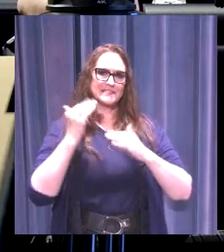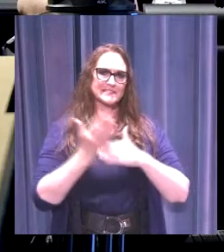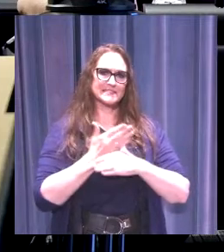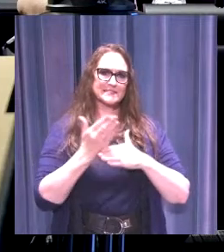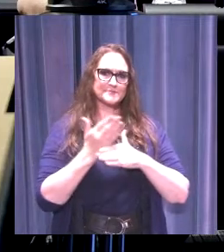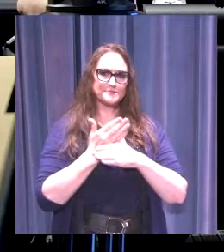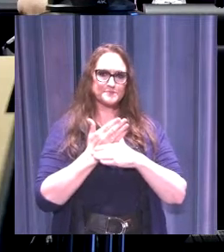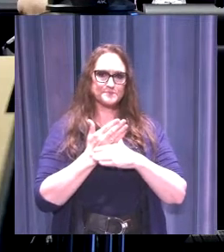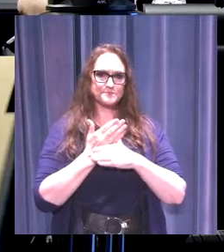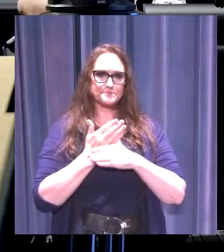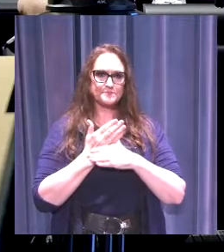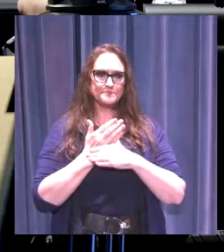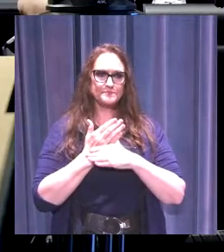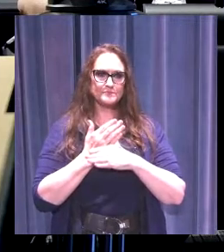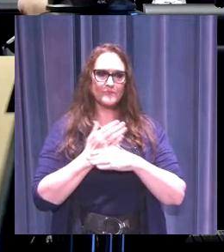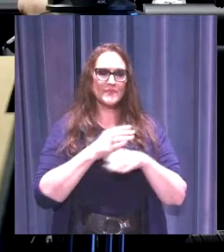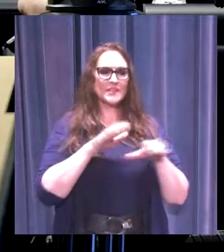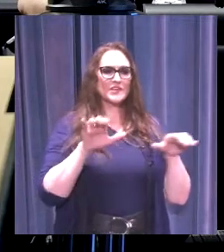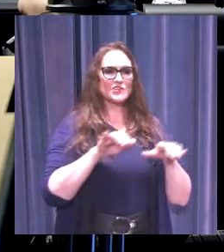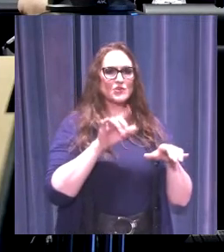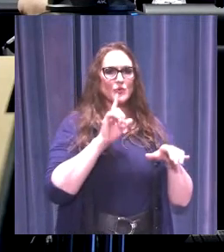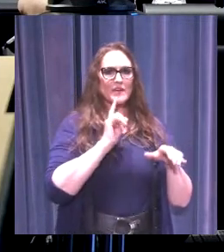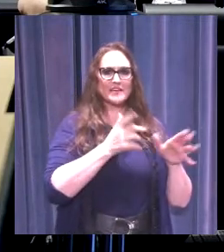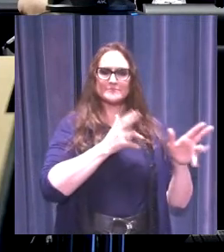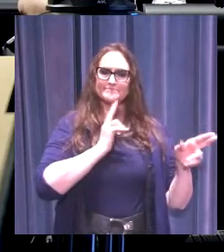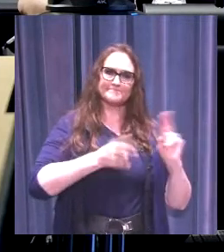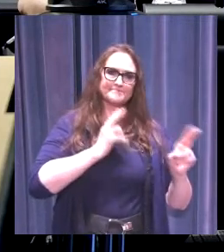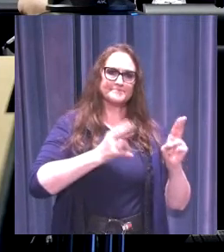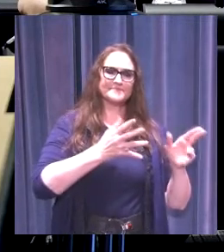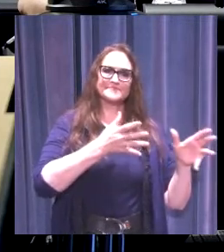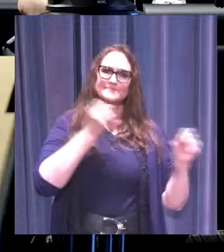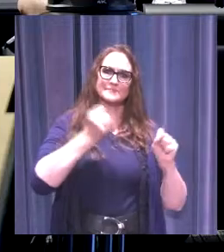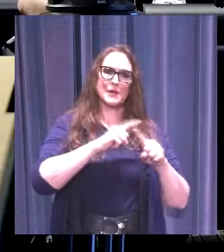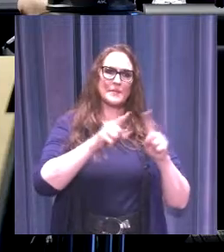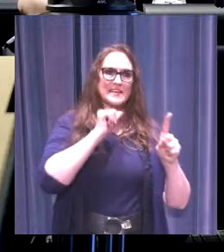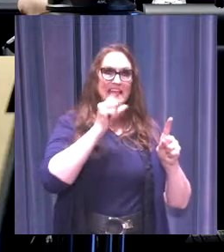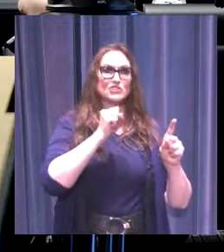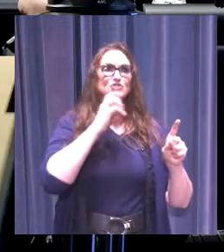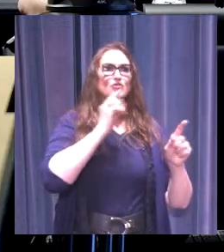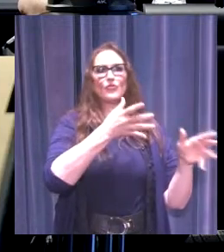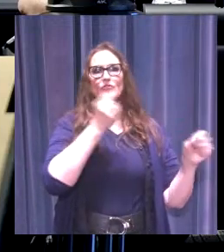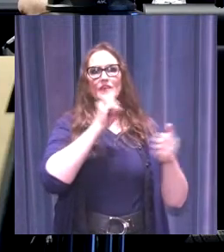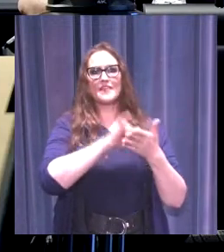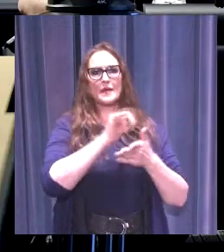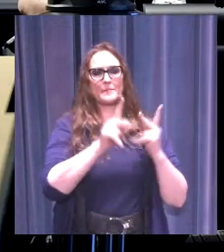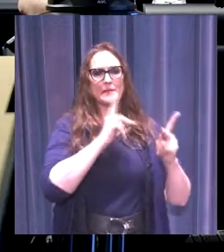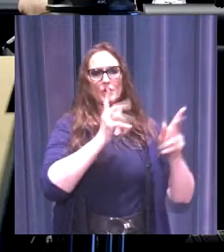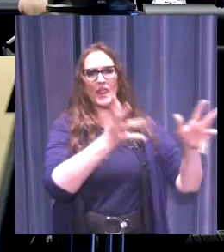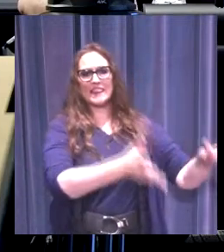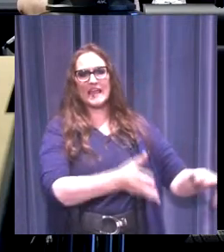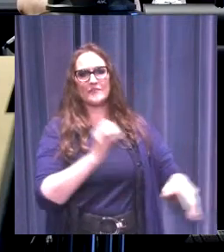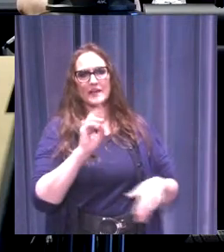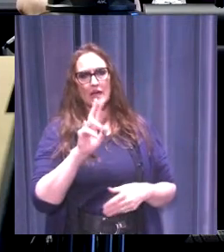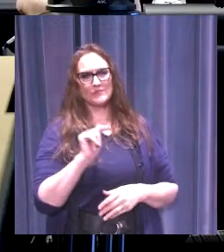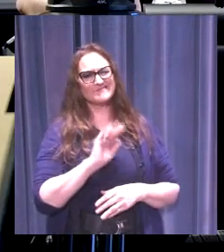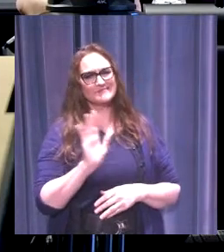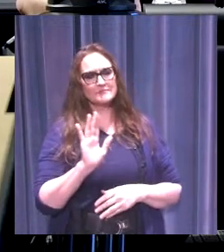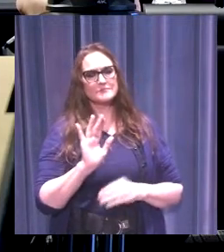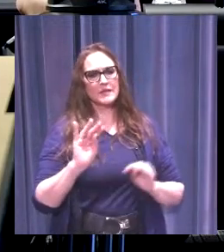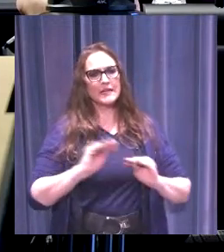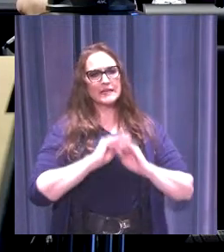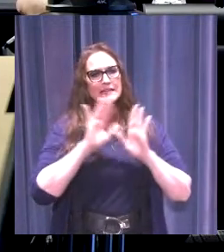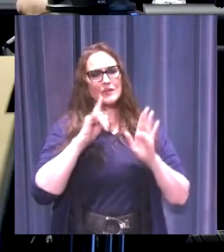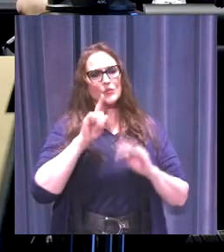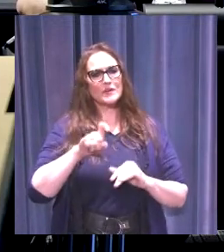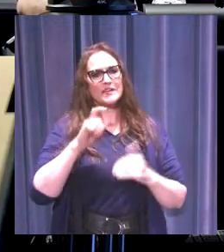between doing it expeditiously but not doing it so expeditiously that people get left out. And clearly there needs